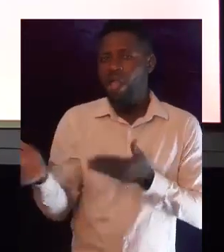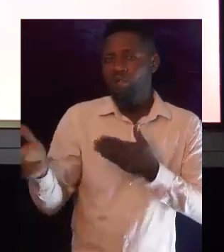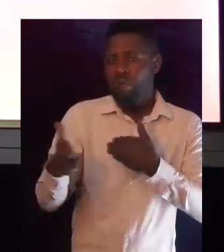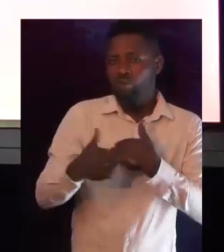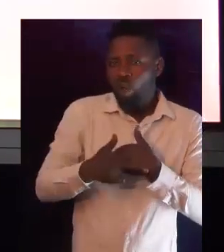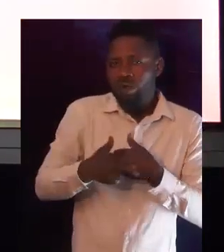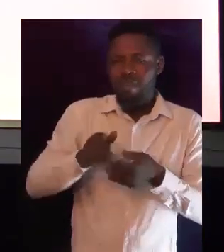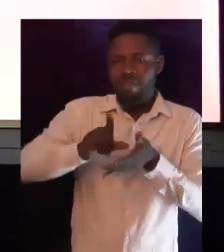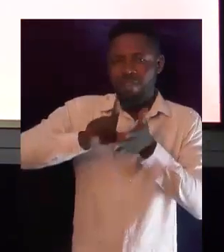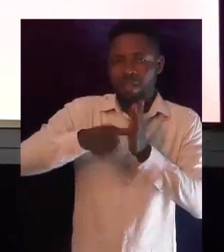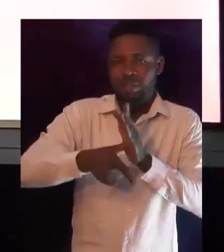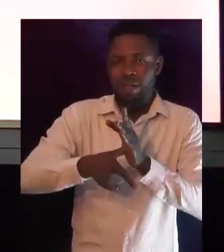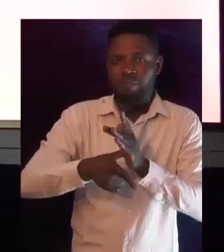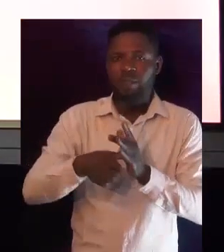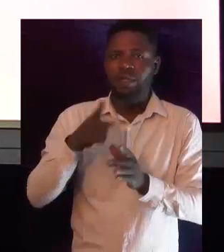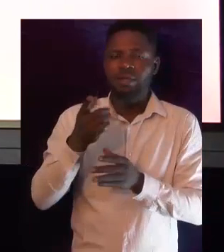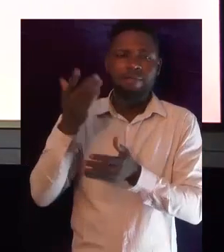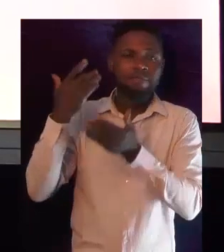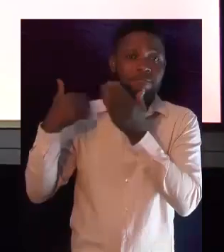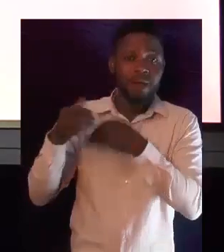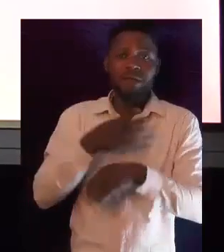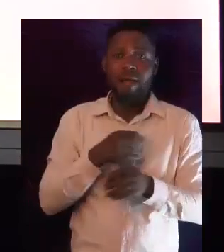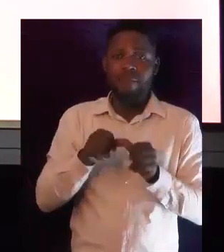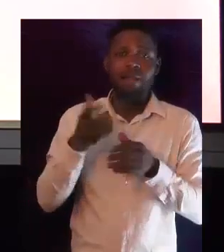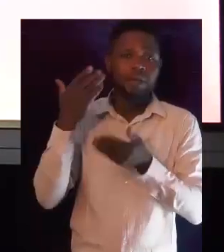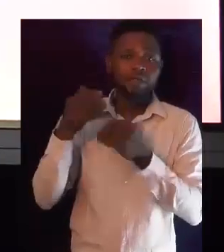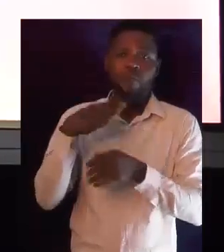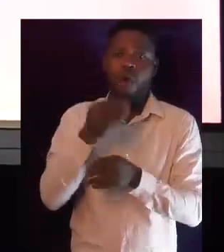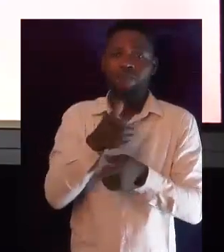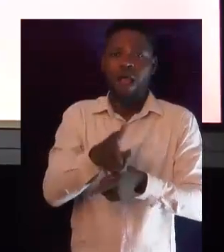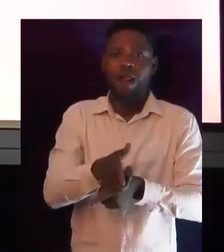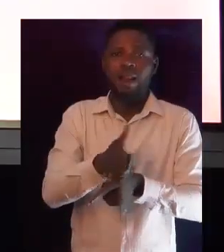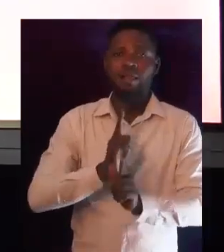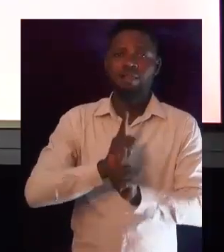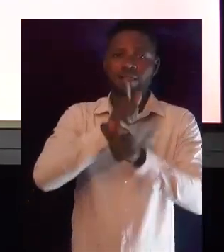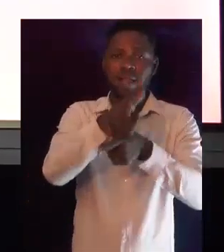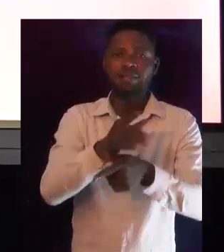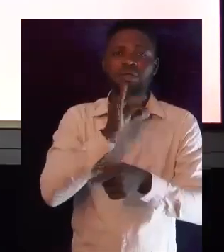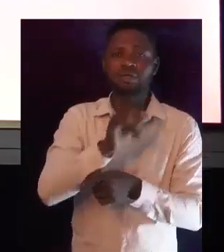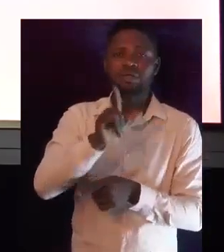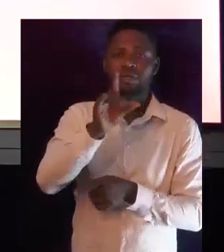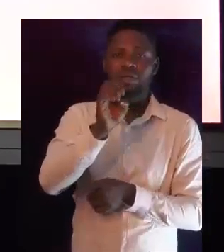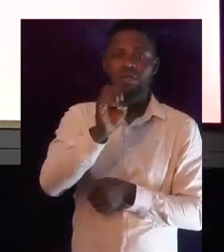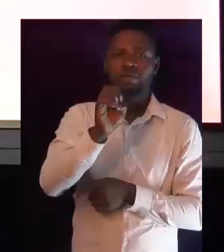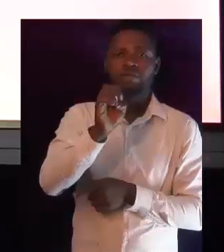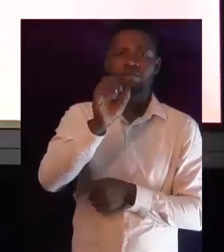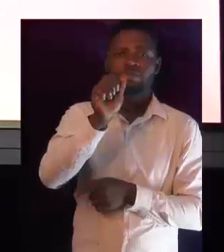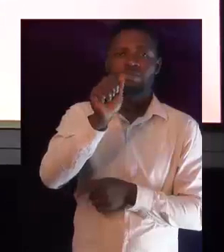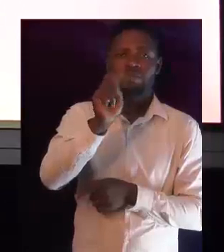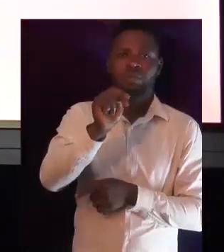be returned later. The past and past participle of lend is lent.